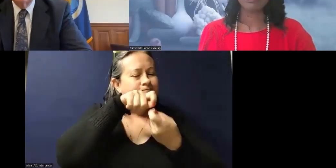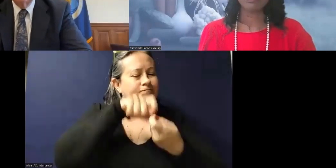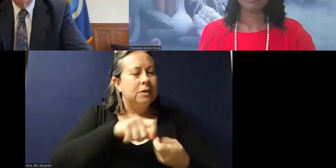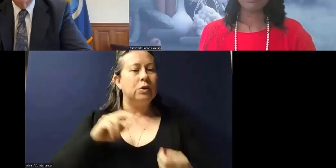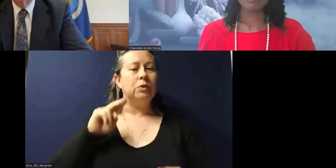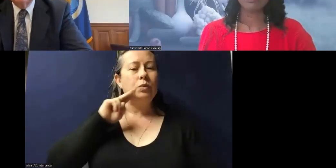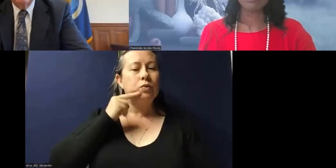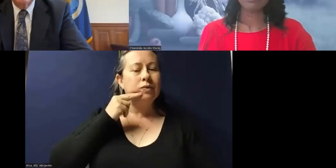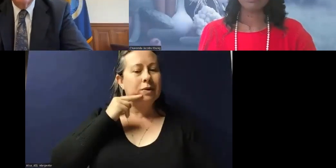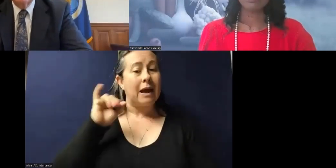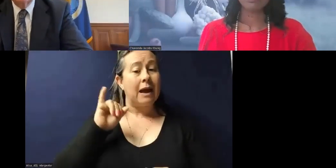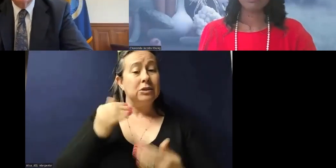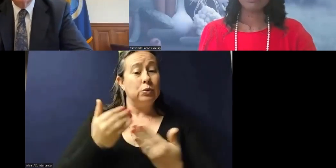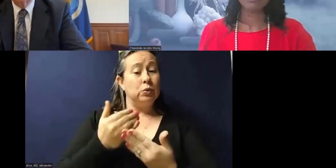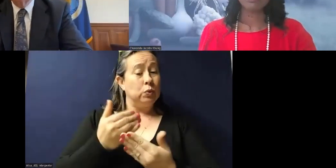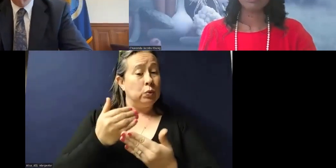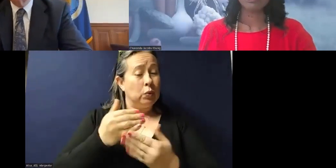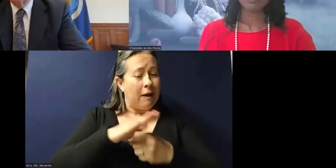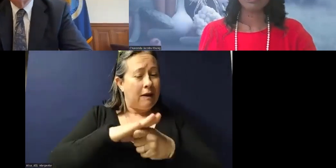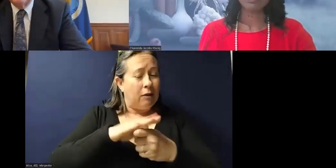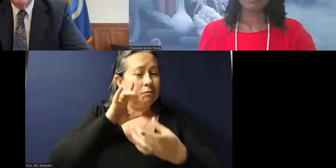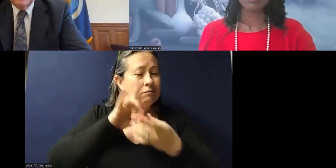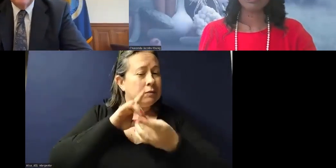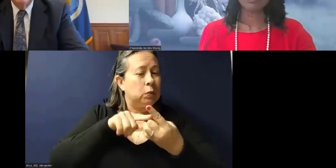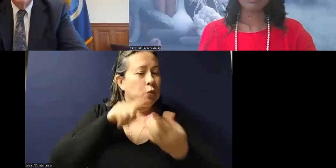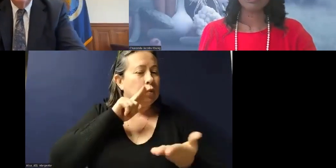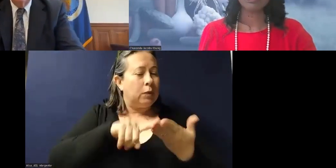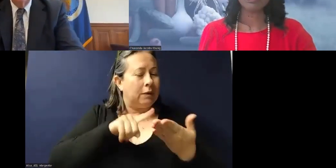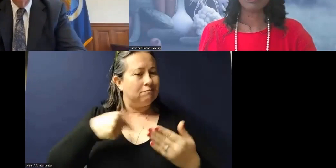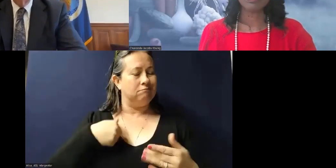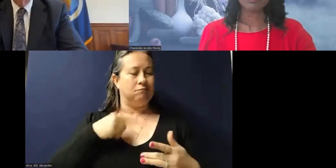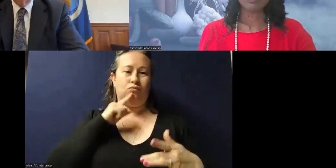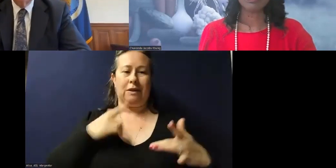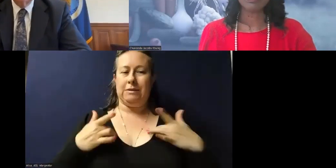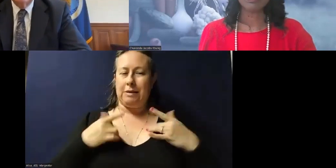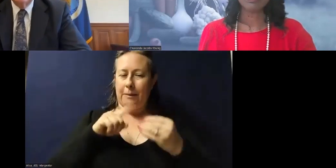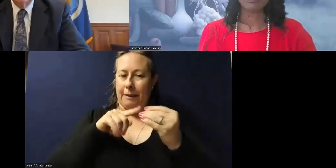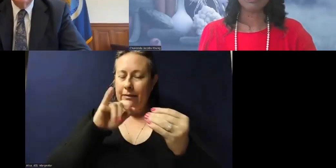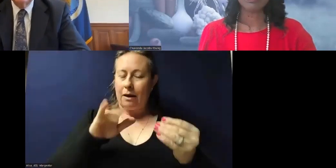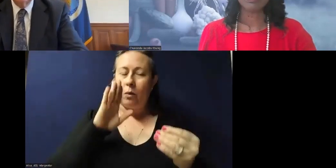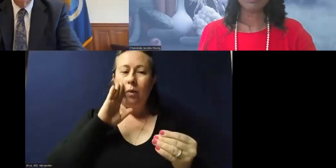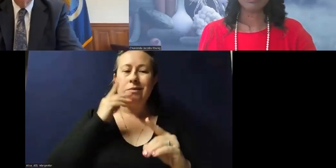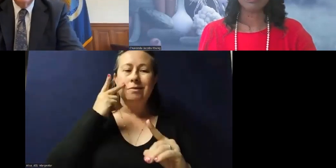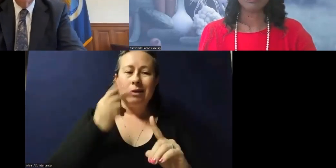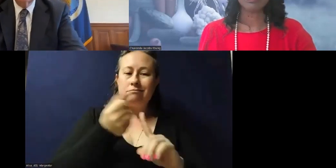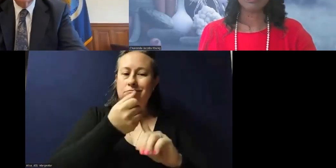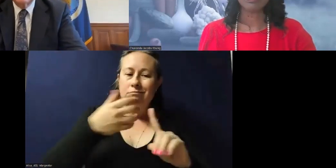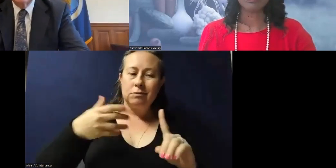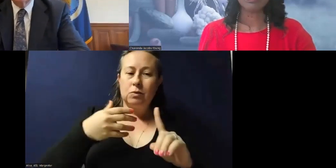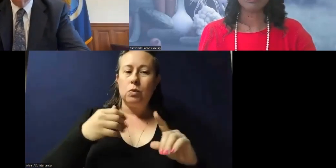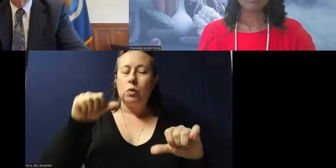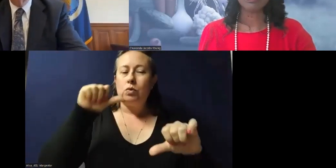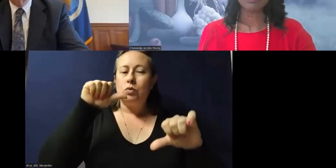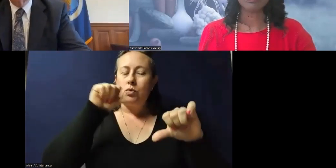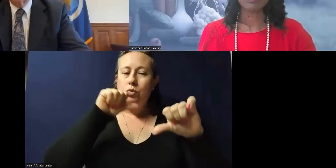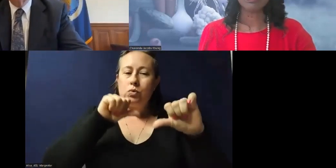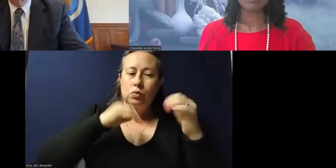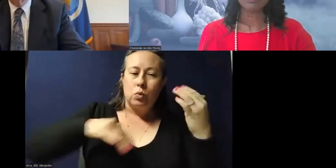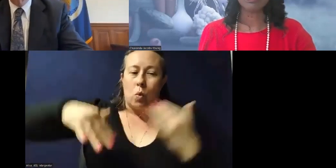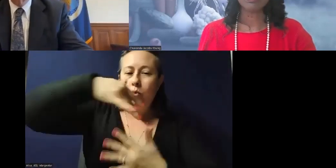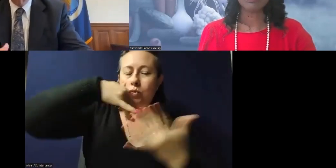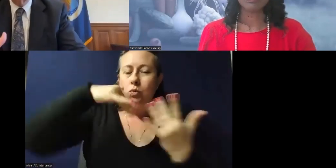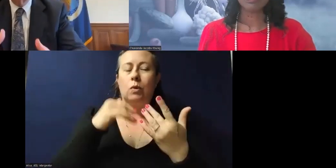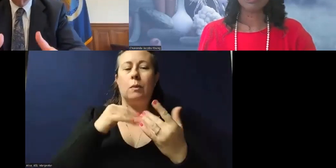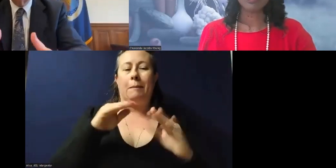a new and emerging area of research. And so I'm excited about that. We should see an expansion of social and behavioral science as well as